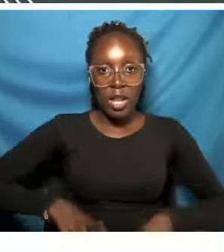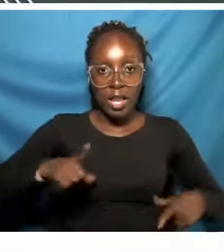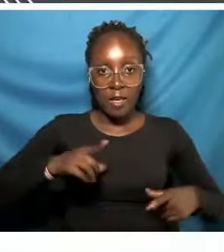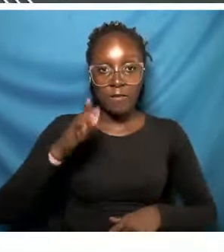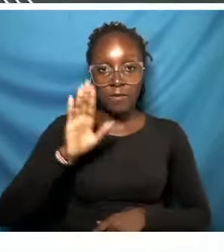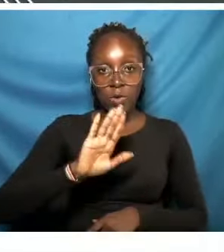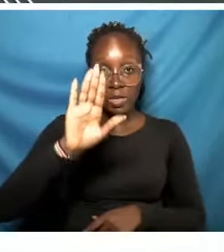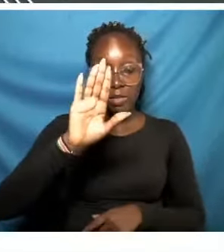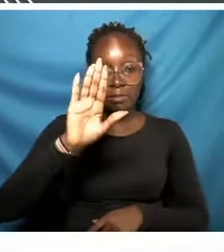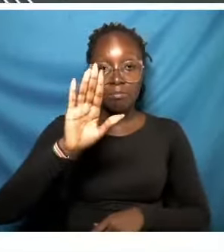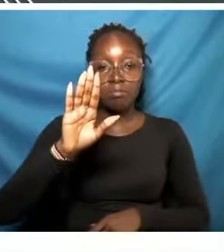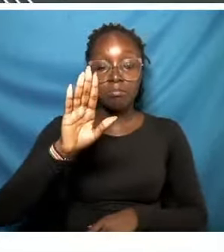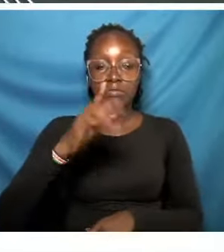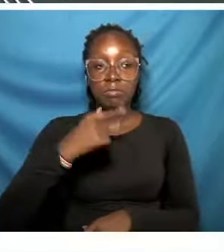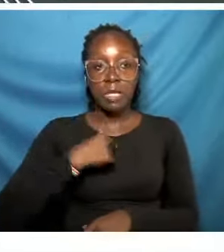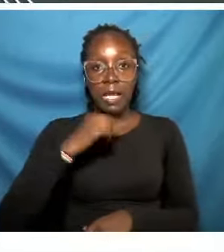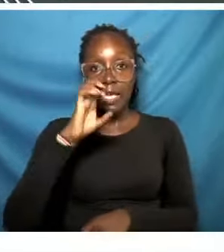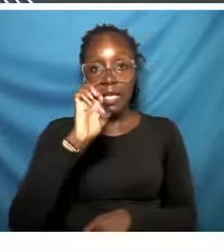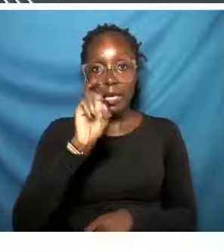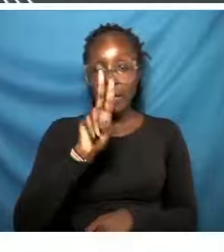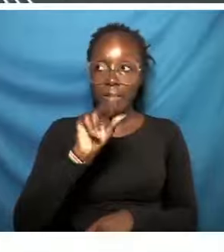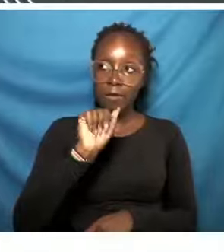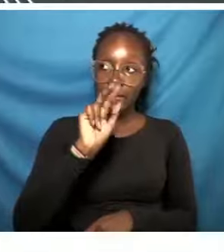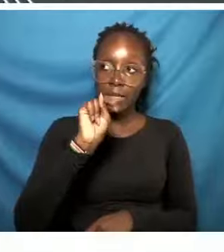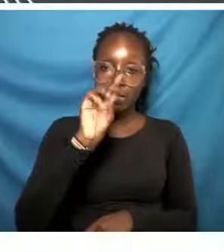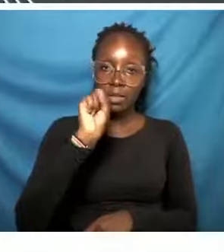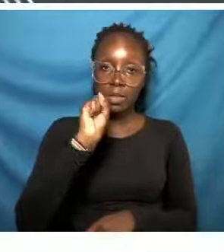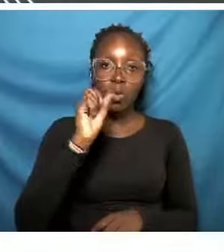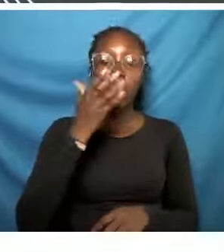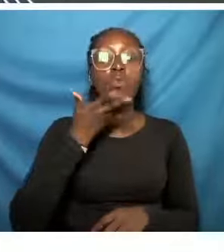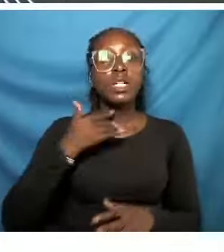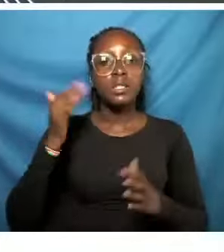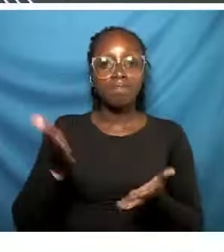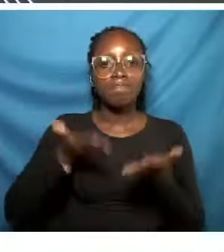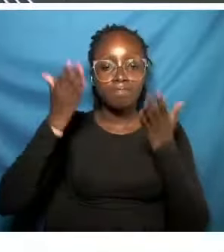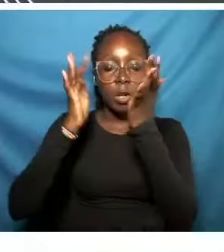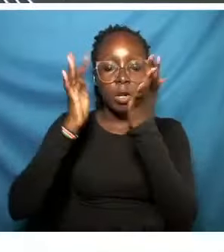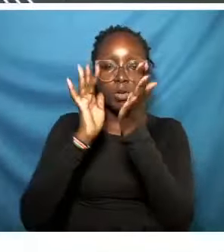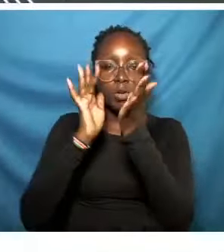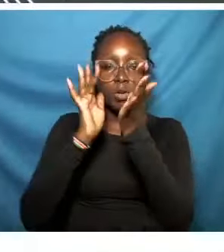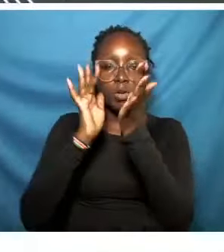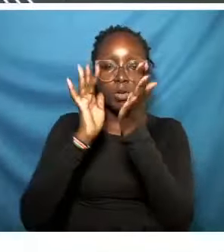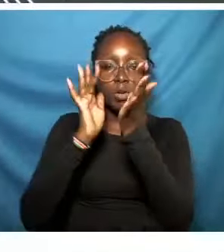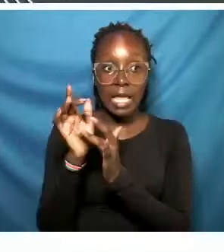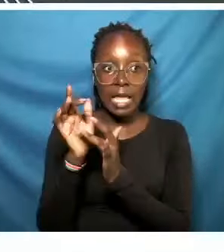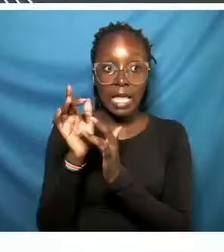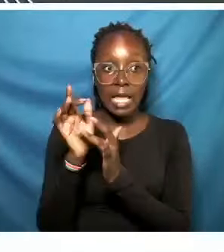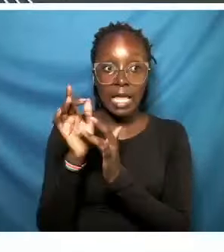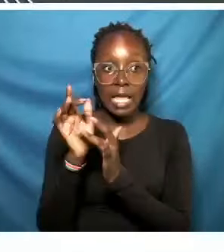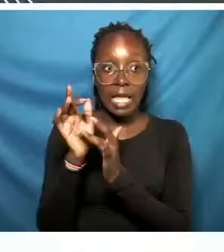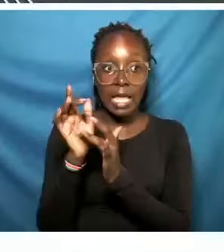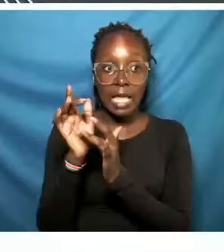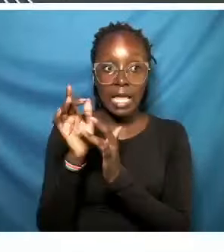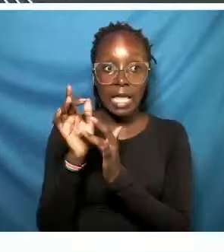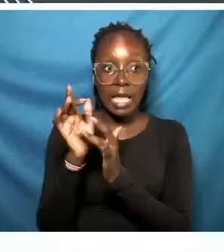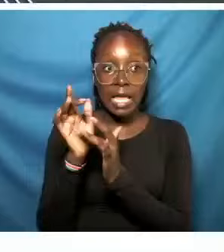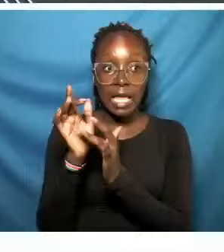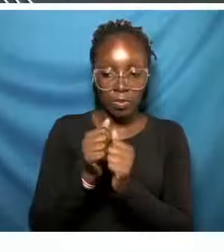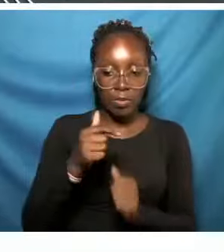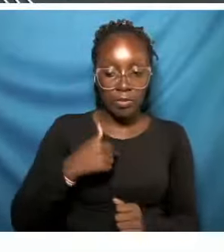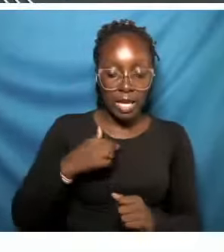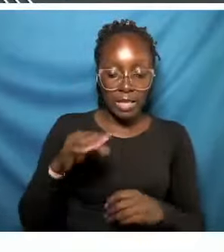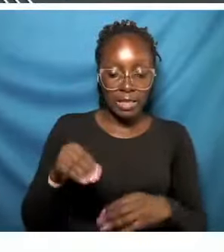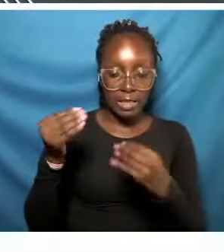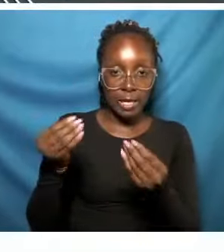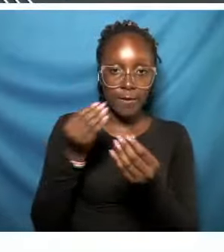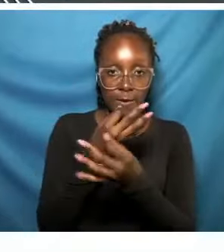to Jesus, that he may continue controlling and driving me and granting me victory and freedom every step of the